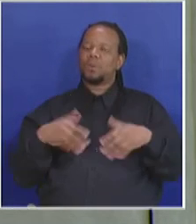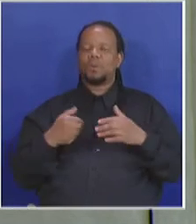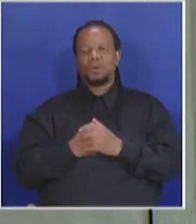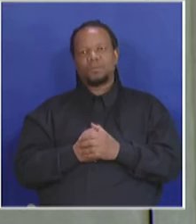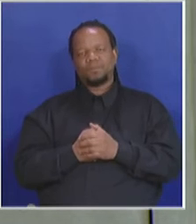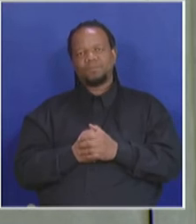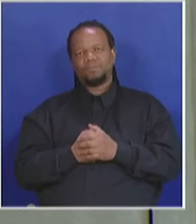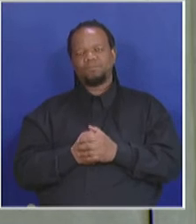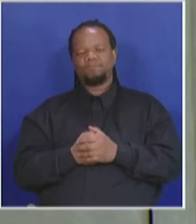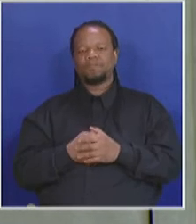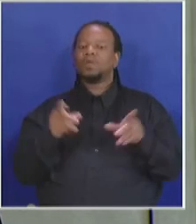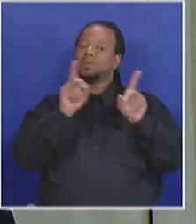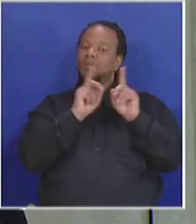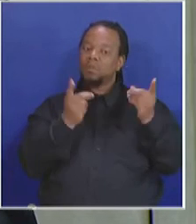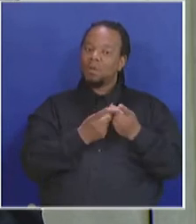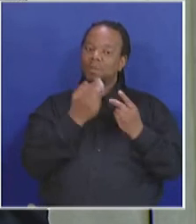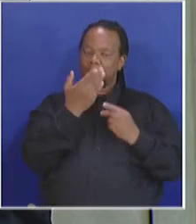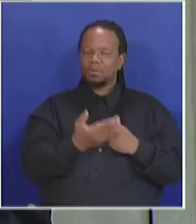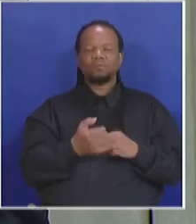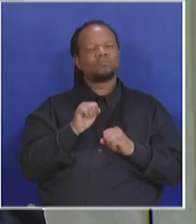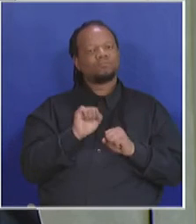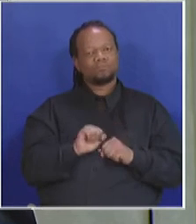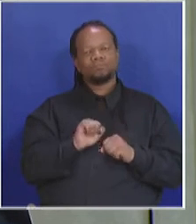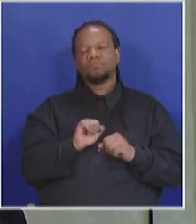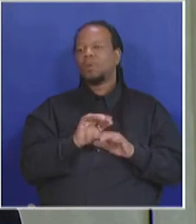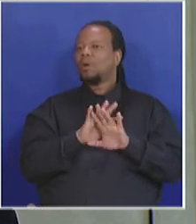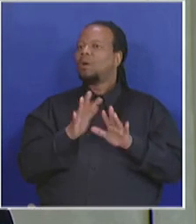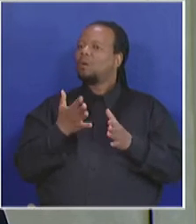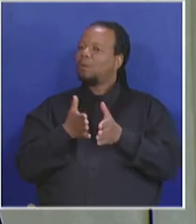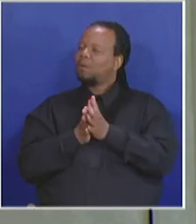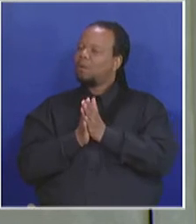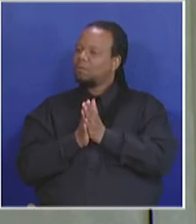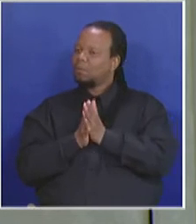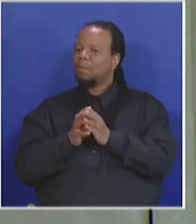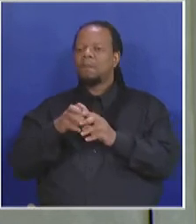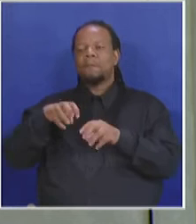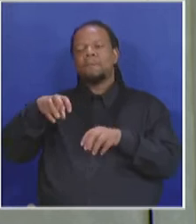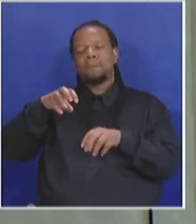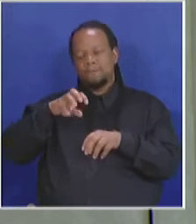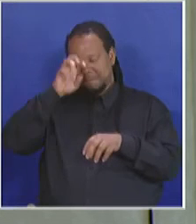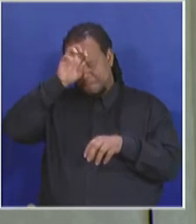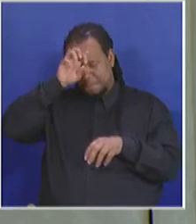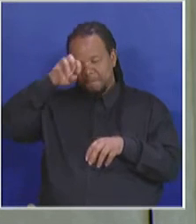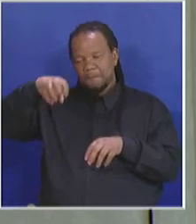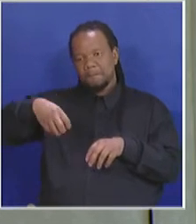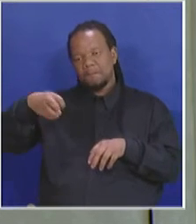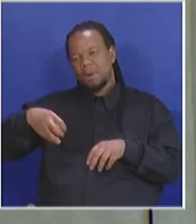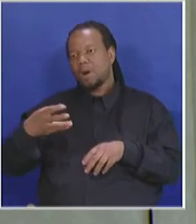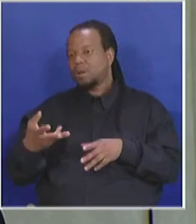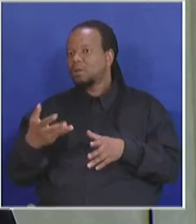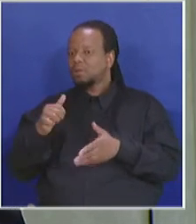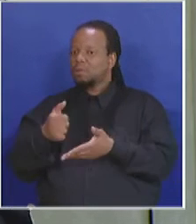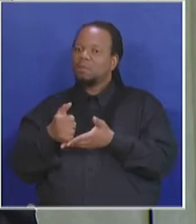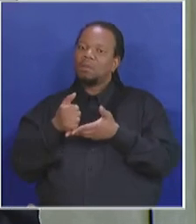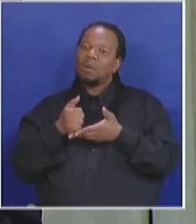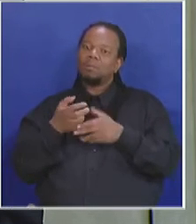the department did engage a number of the mines in our area to respond to this particular challenge, and we are happy they are coming